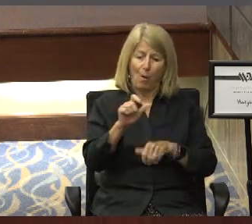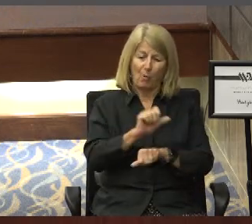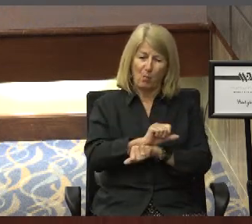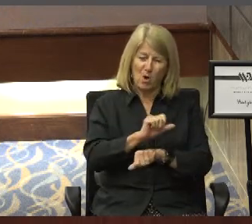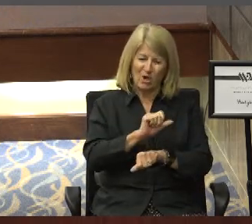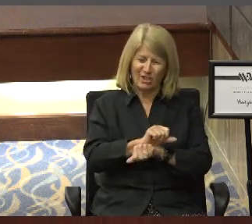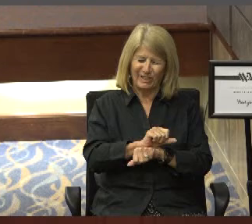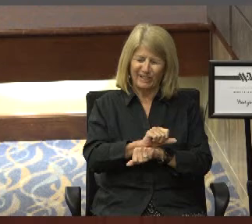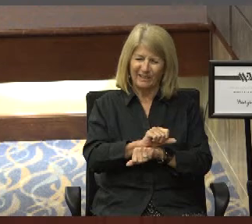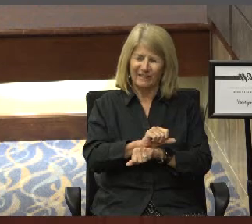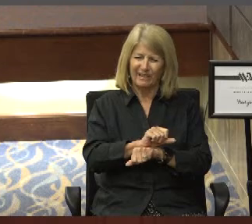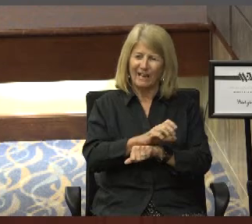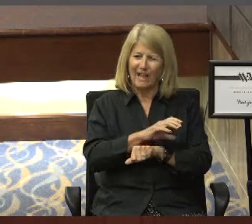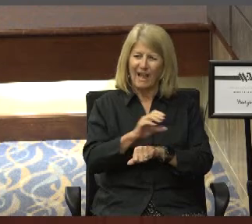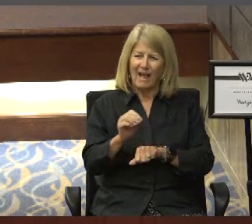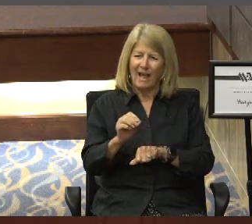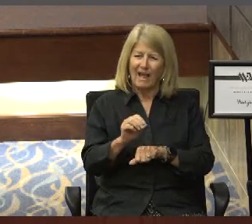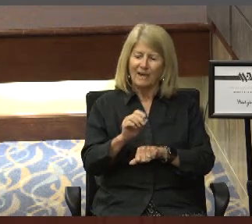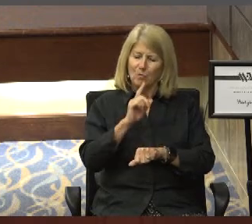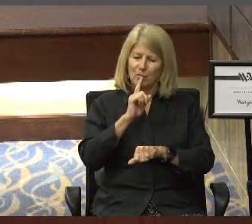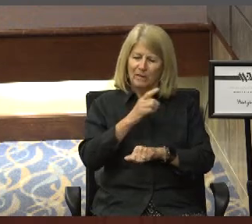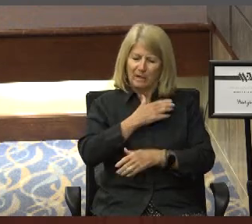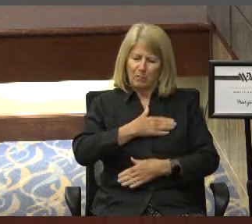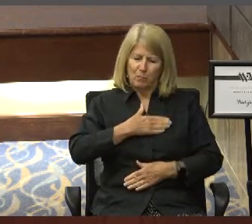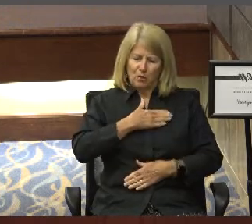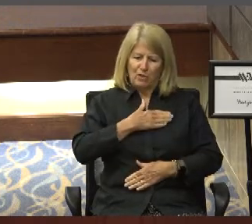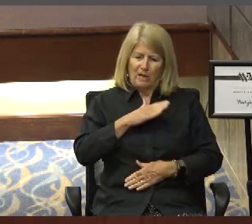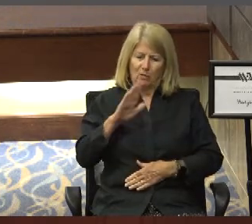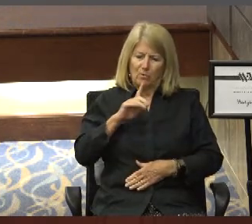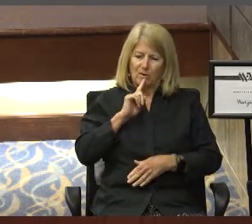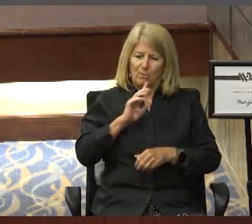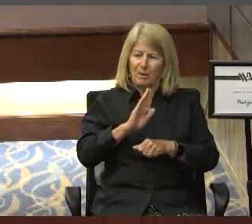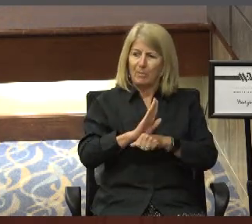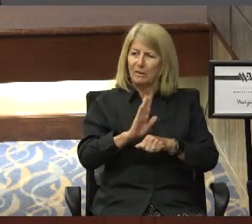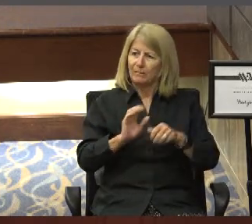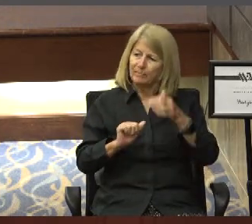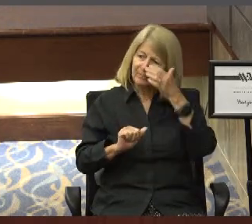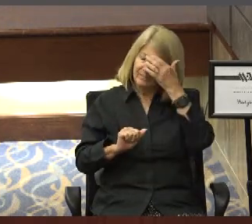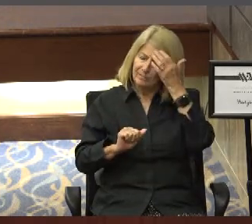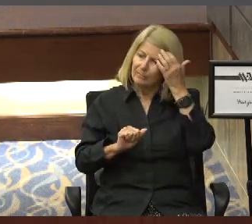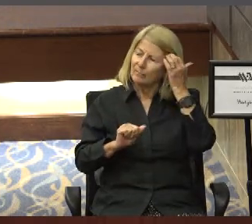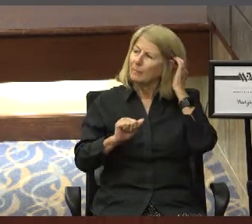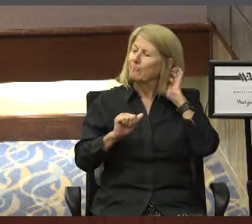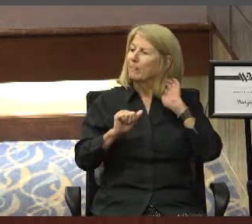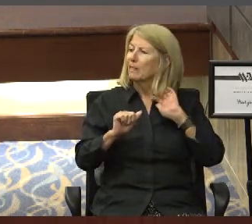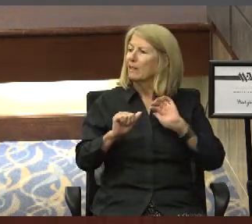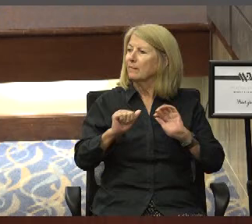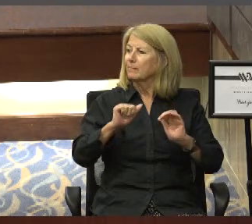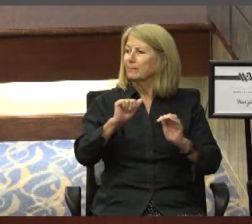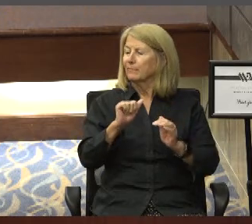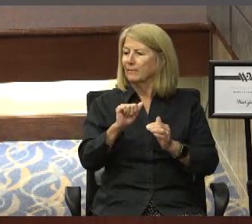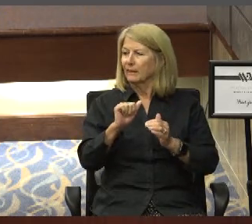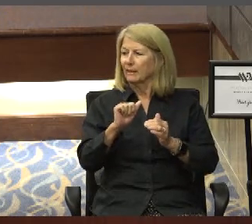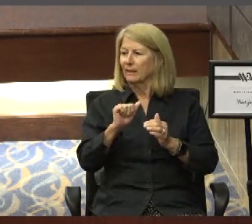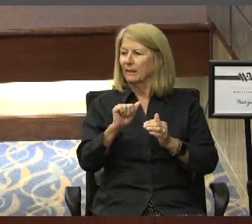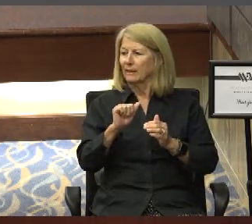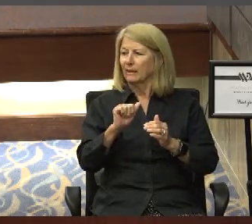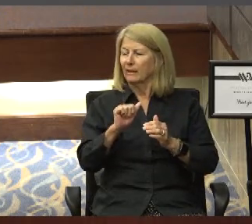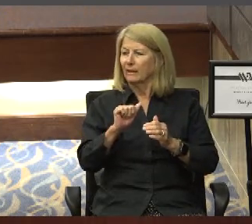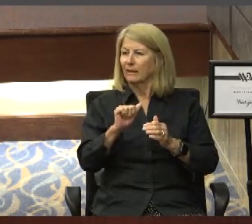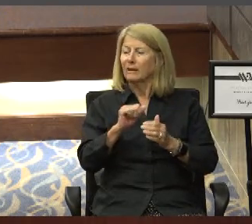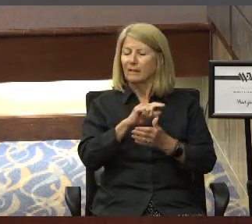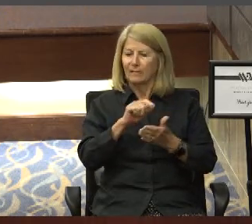And again, I appreciate your commitment as one of the winning bidder on getting this going. I know this is kind